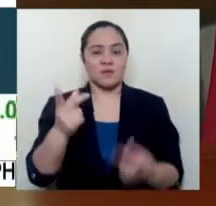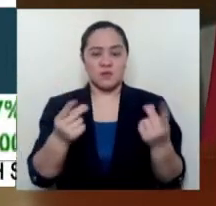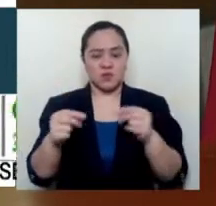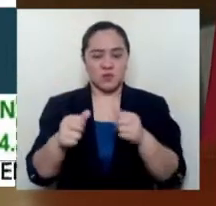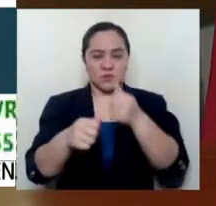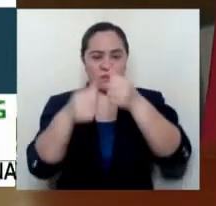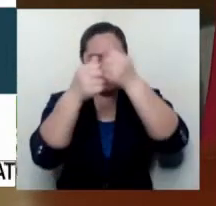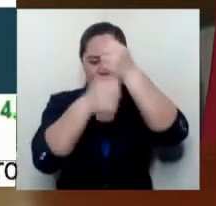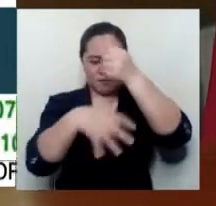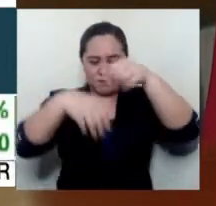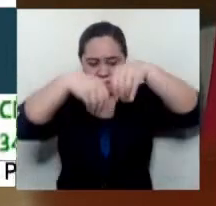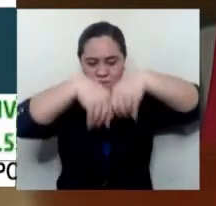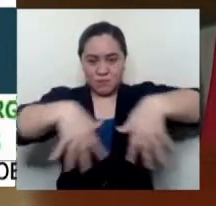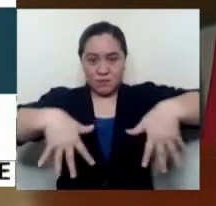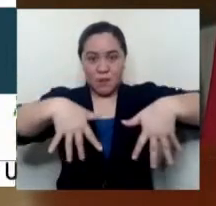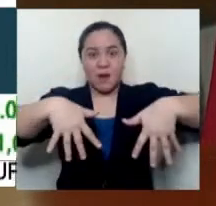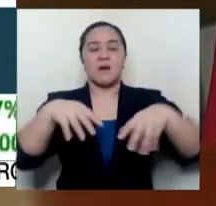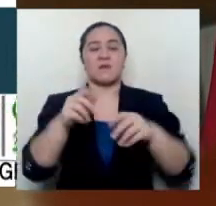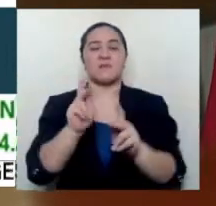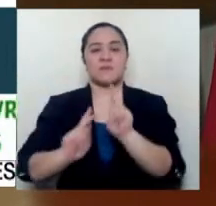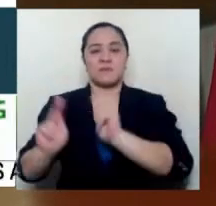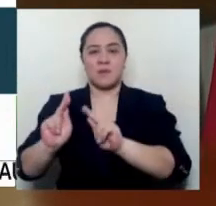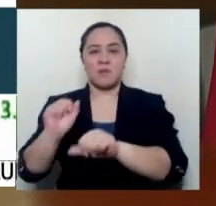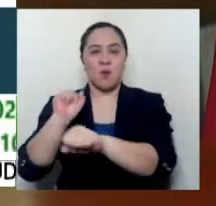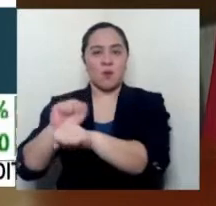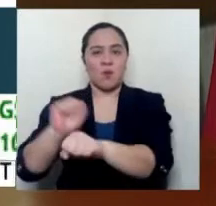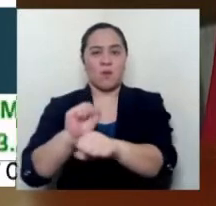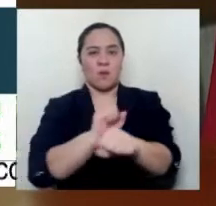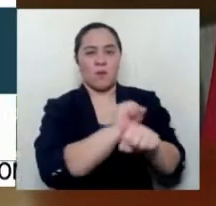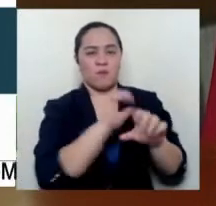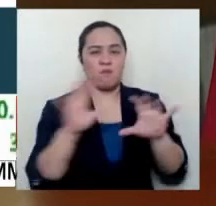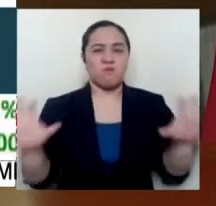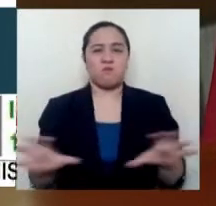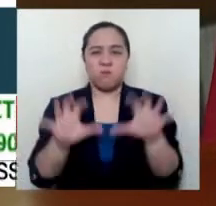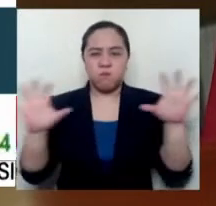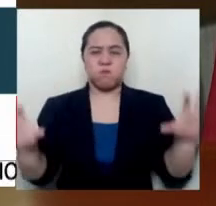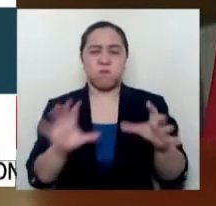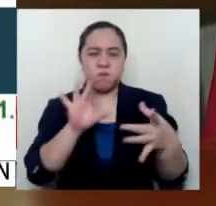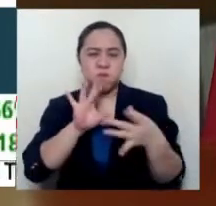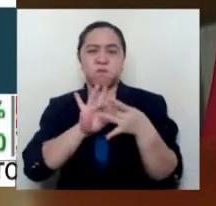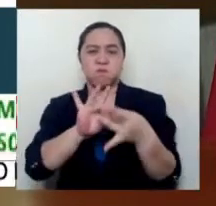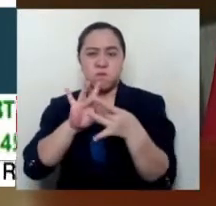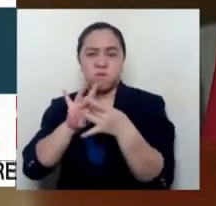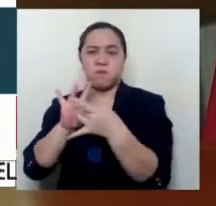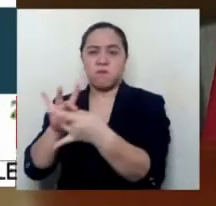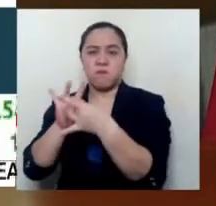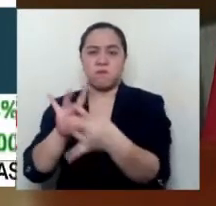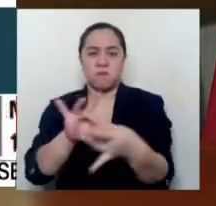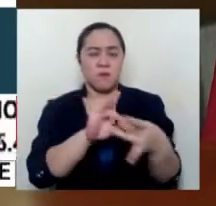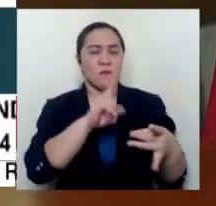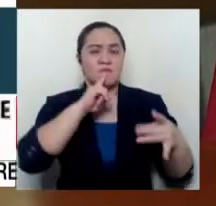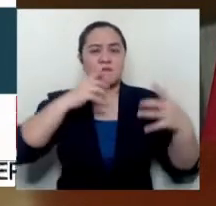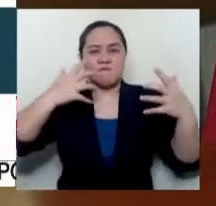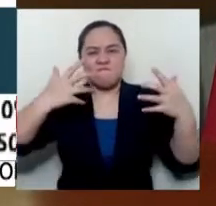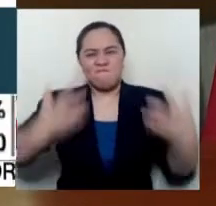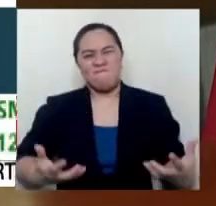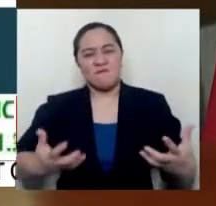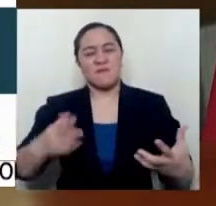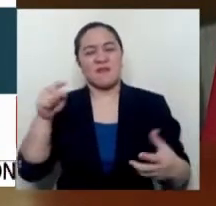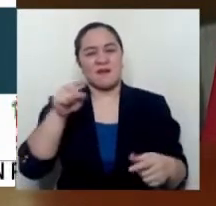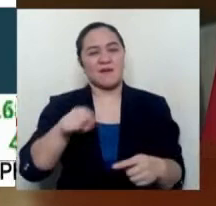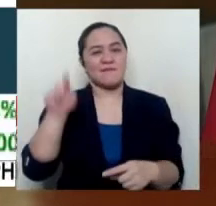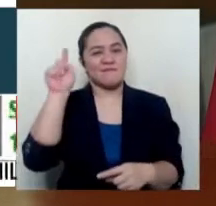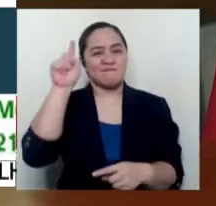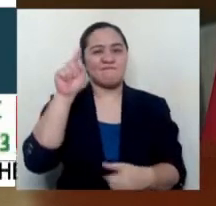Tapos kailangan nakaka-work across ka sa mga ibang mga sectors. So talagang mabigat yung trabaho ng isang